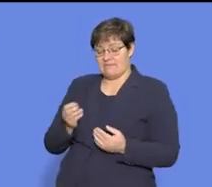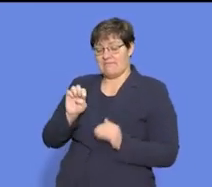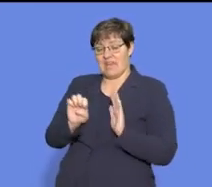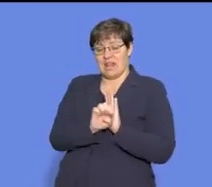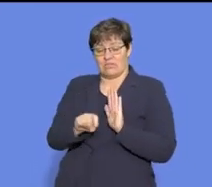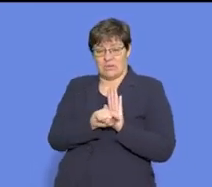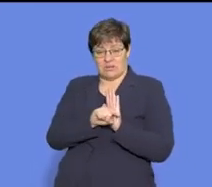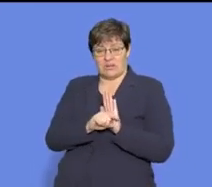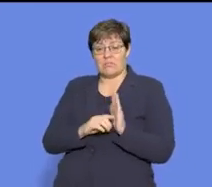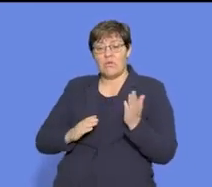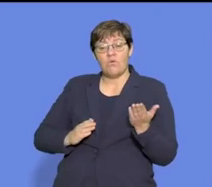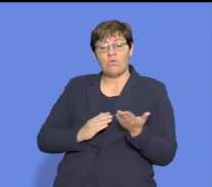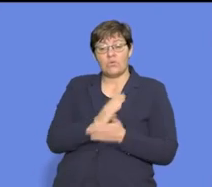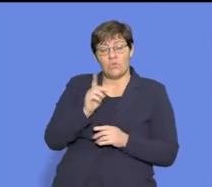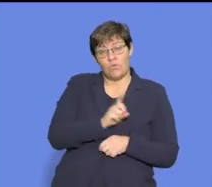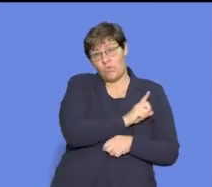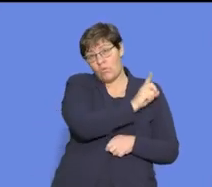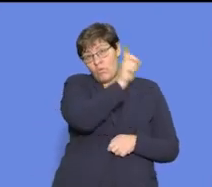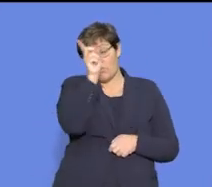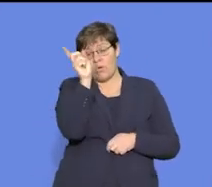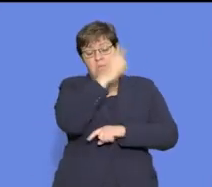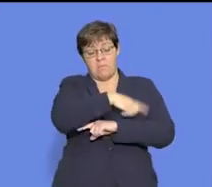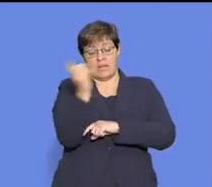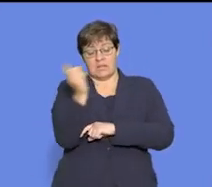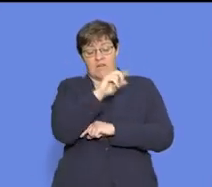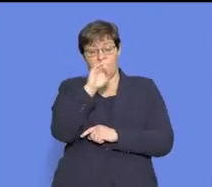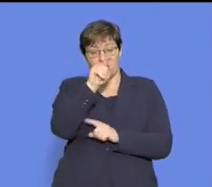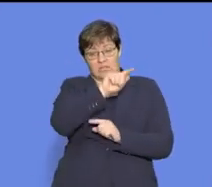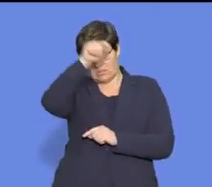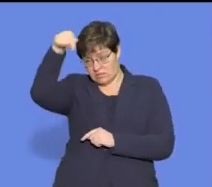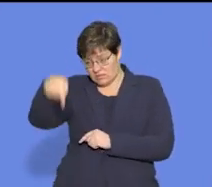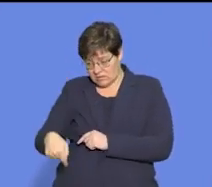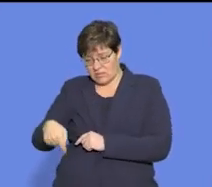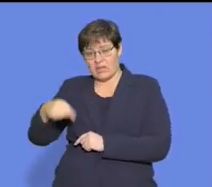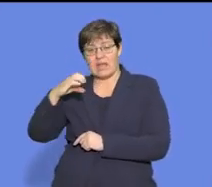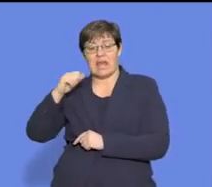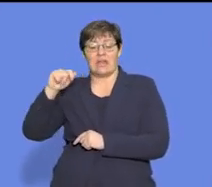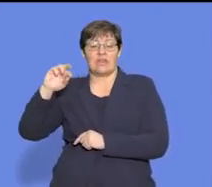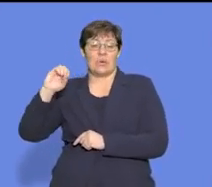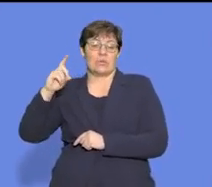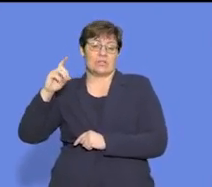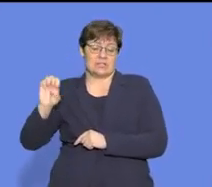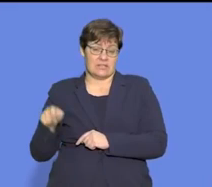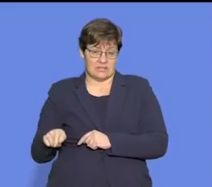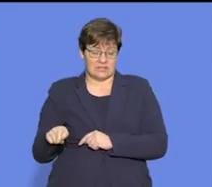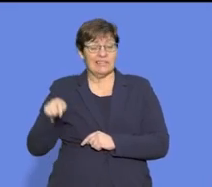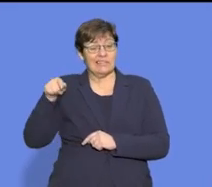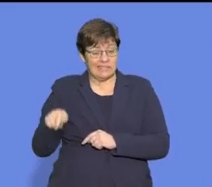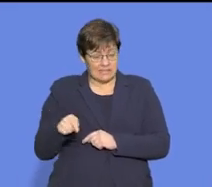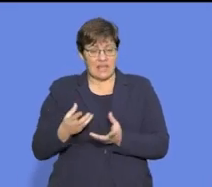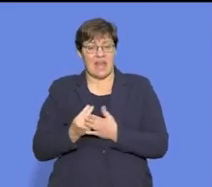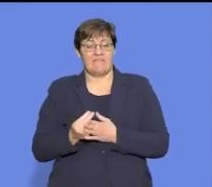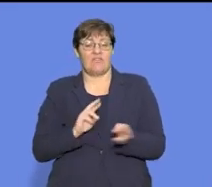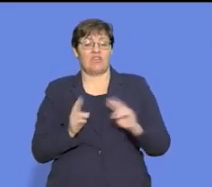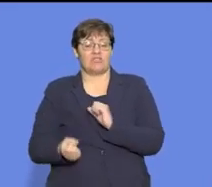its electrons, and the electrons move through the voltmeter to the cathode, and at